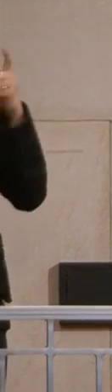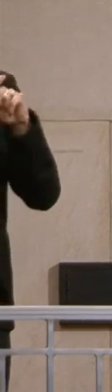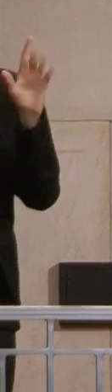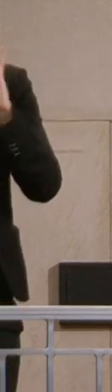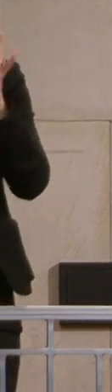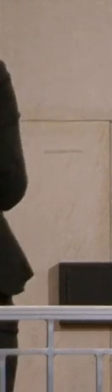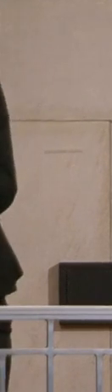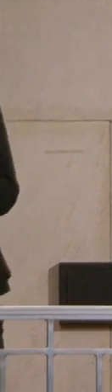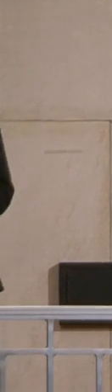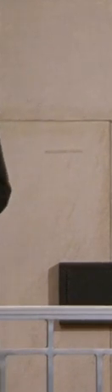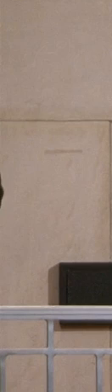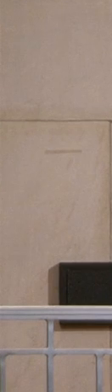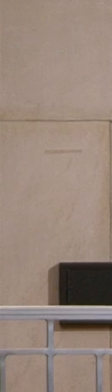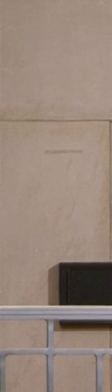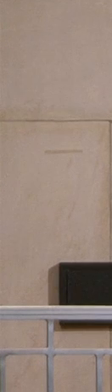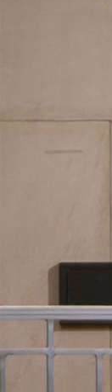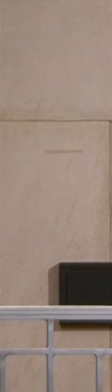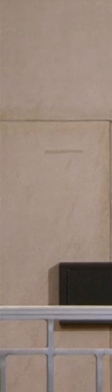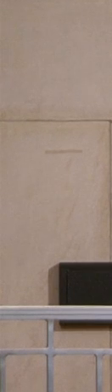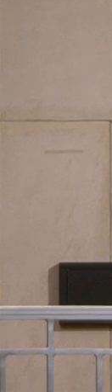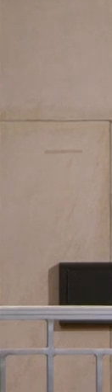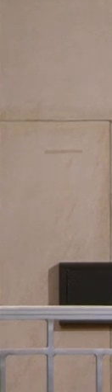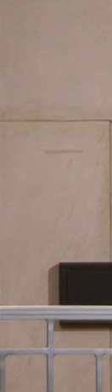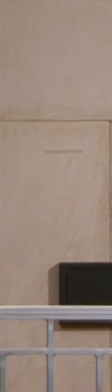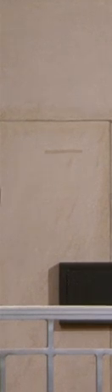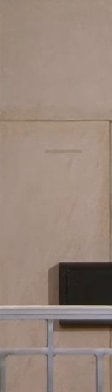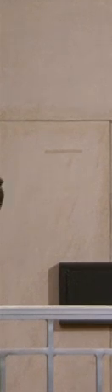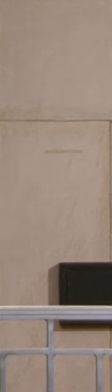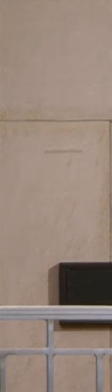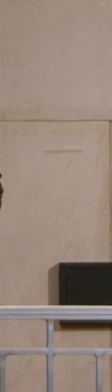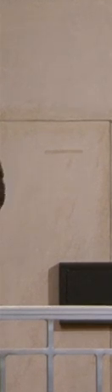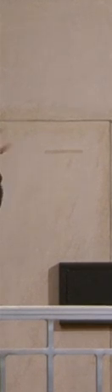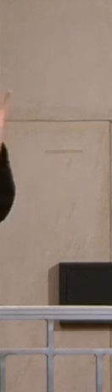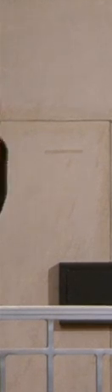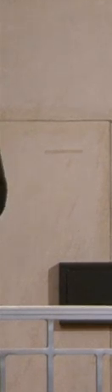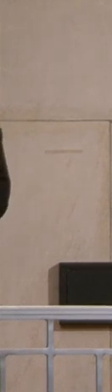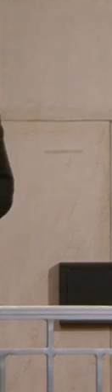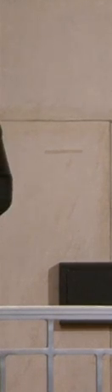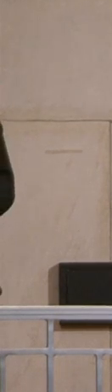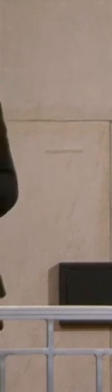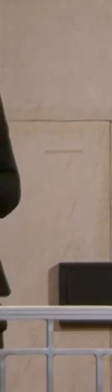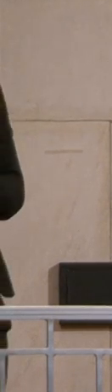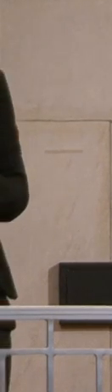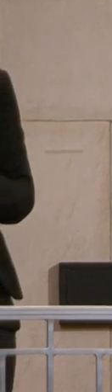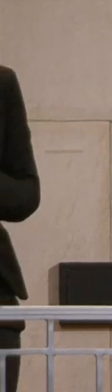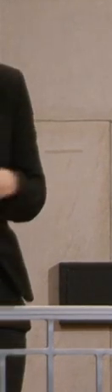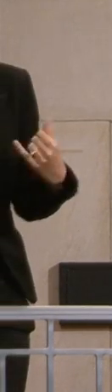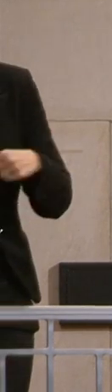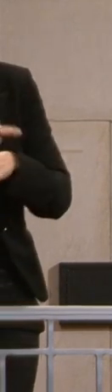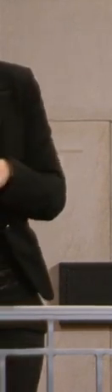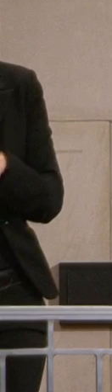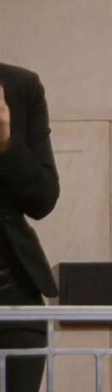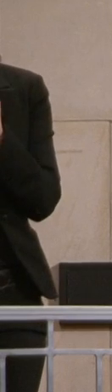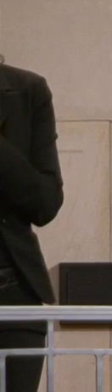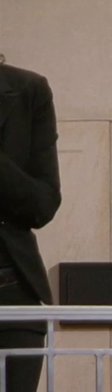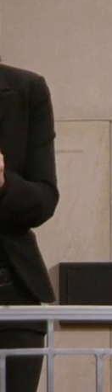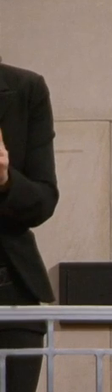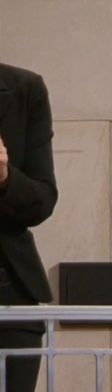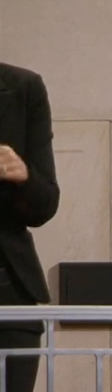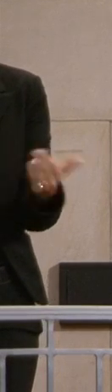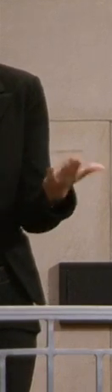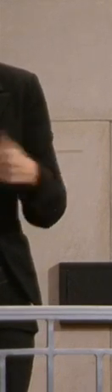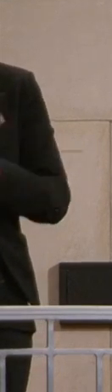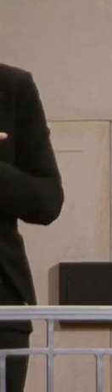members of our award recipients and our board members for being here today. I am truly, truly honored to be with you